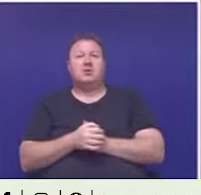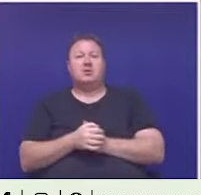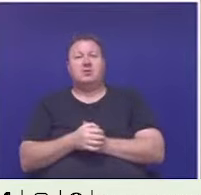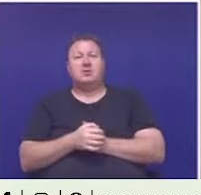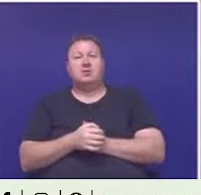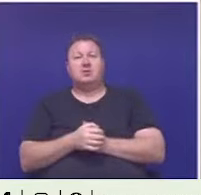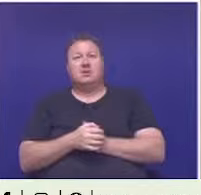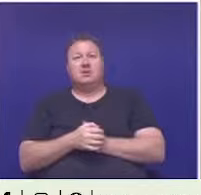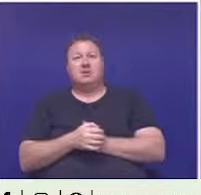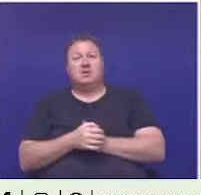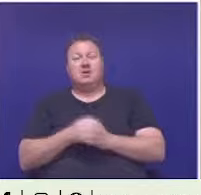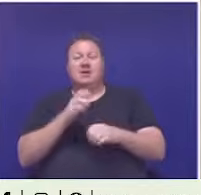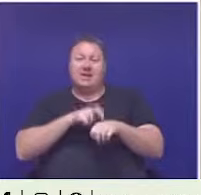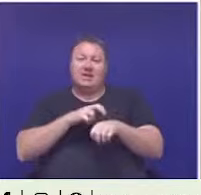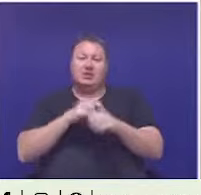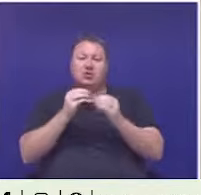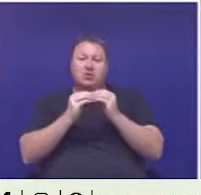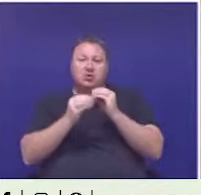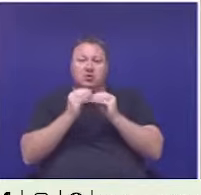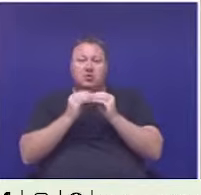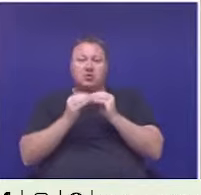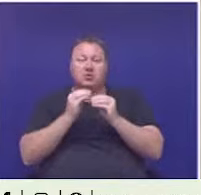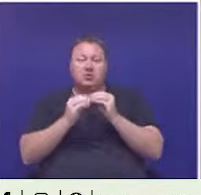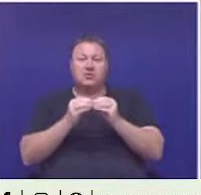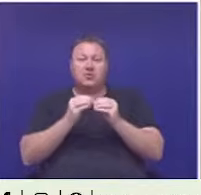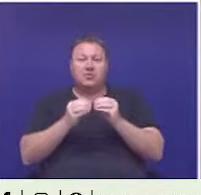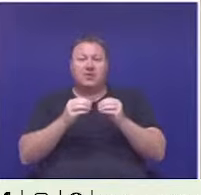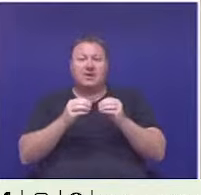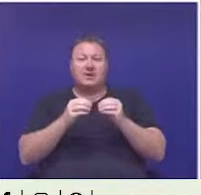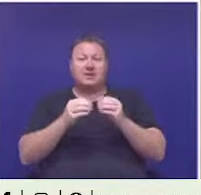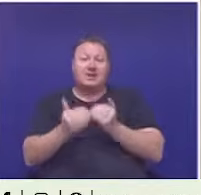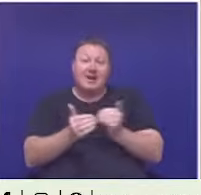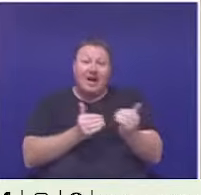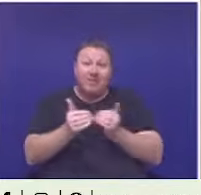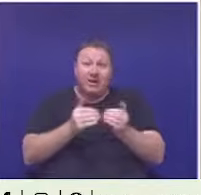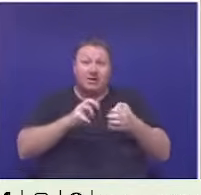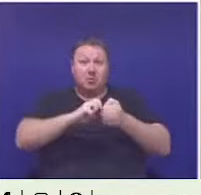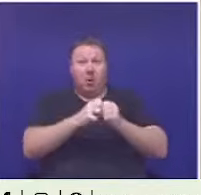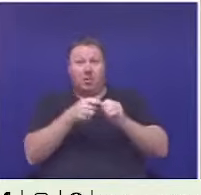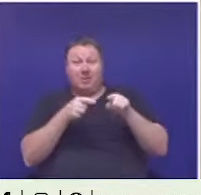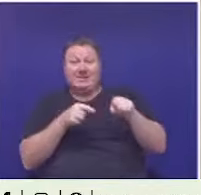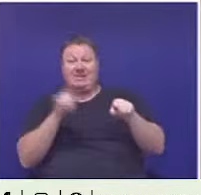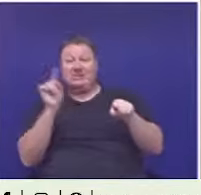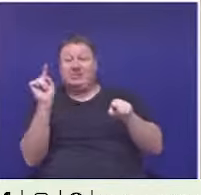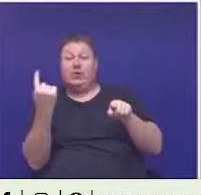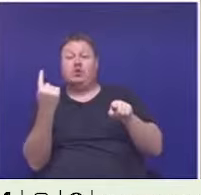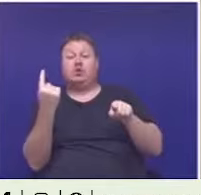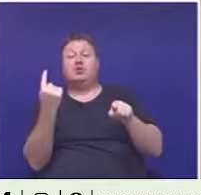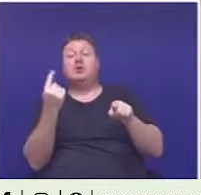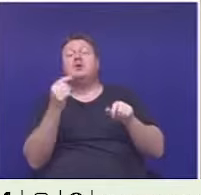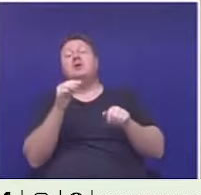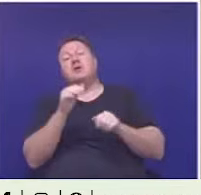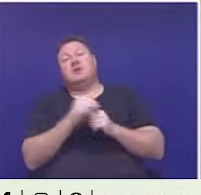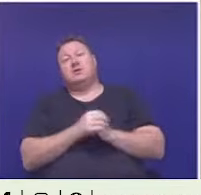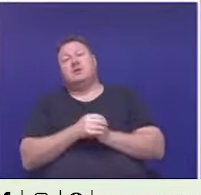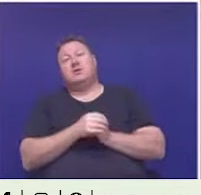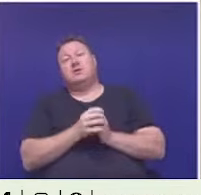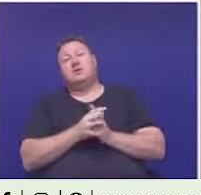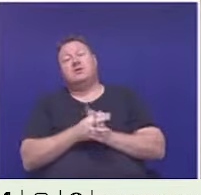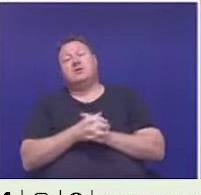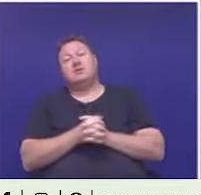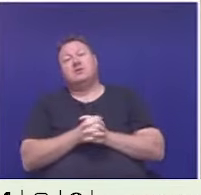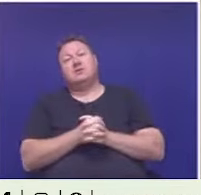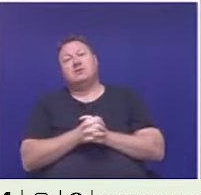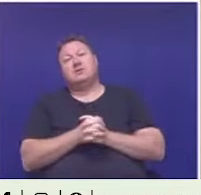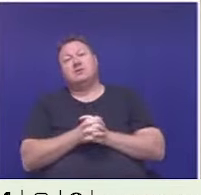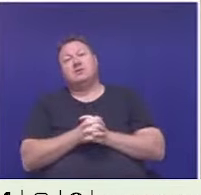getting to the core of what were some of the governance issues that affected that has been important. But as I was